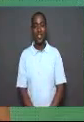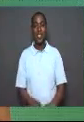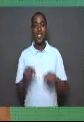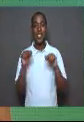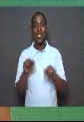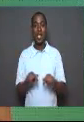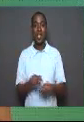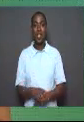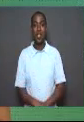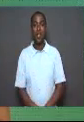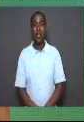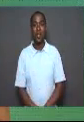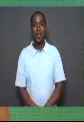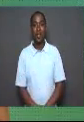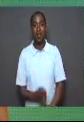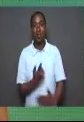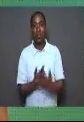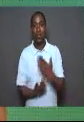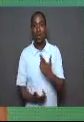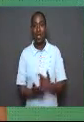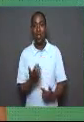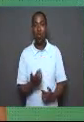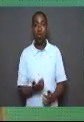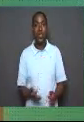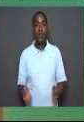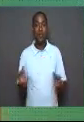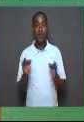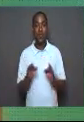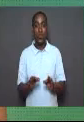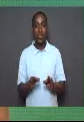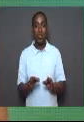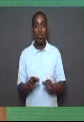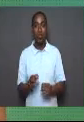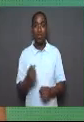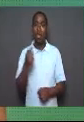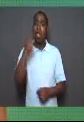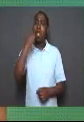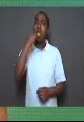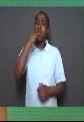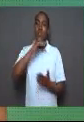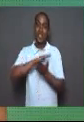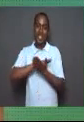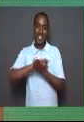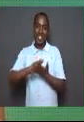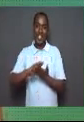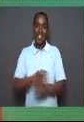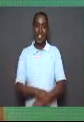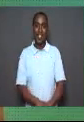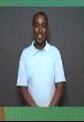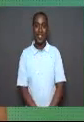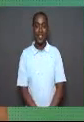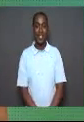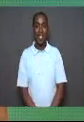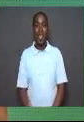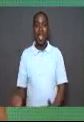Today, we will discuss the importance of oral hygiene. We